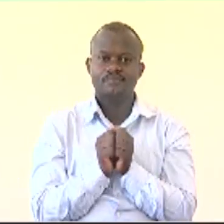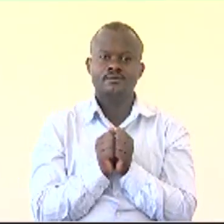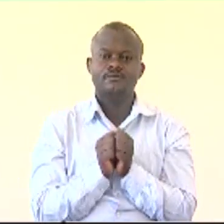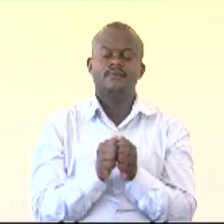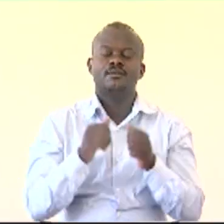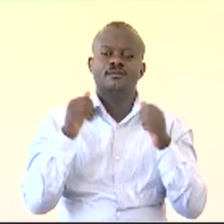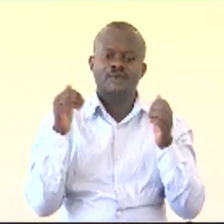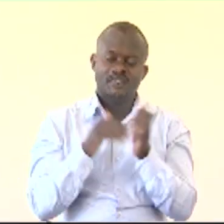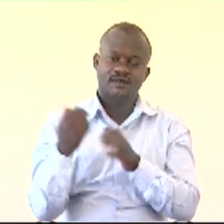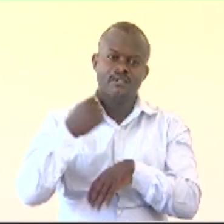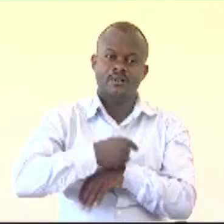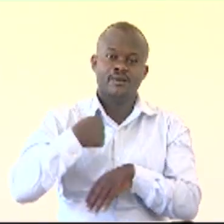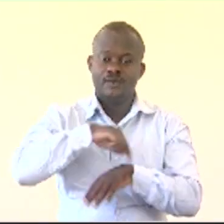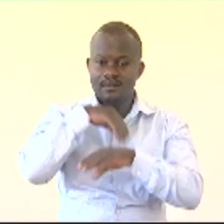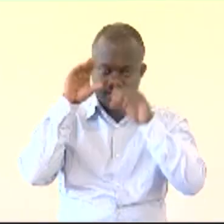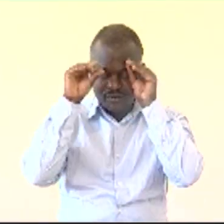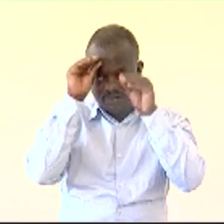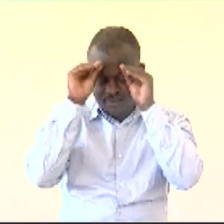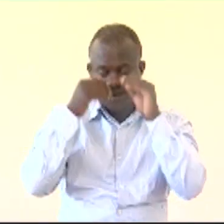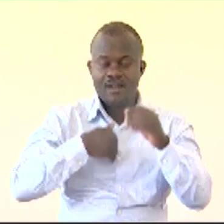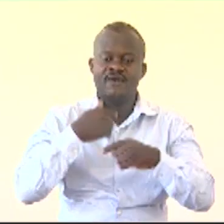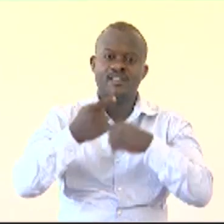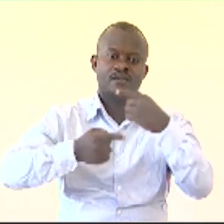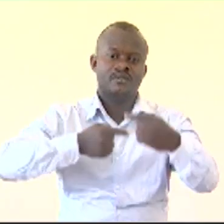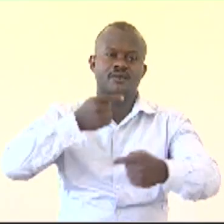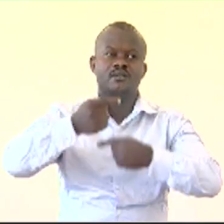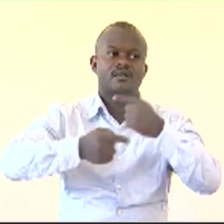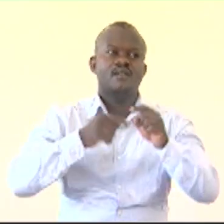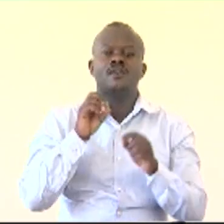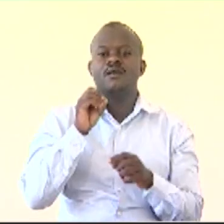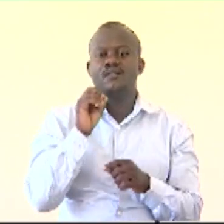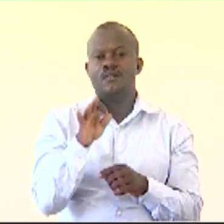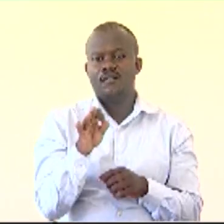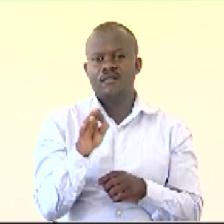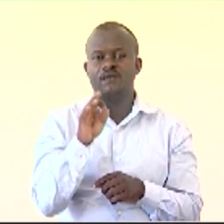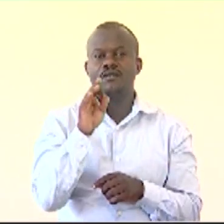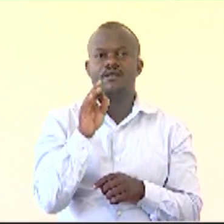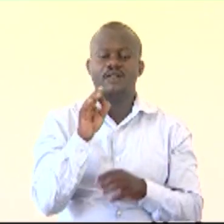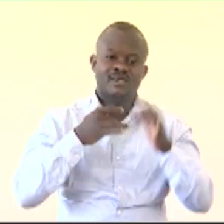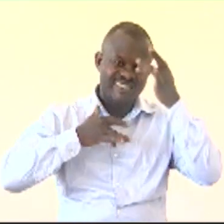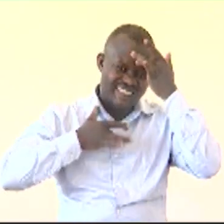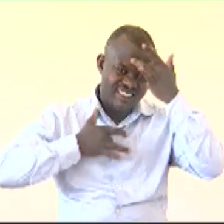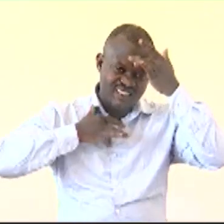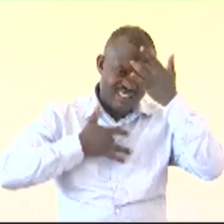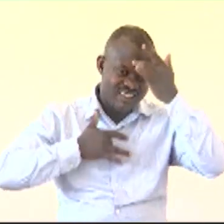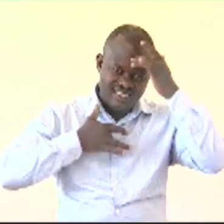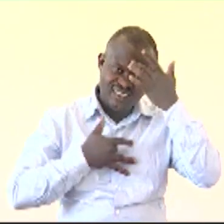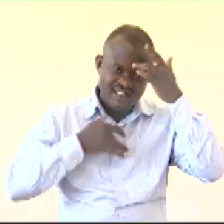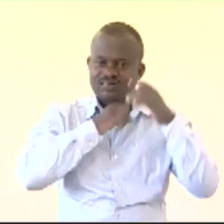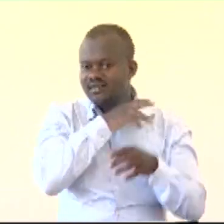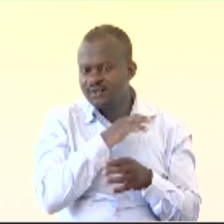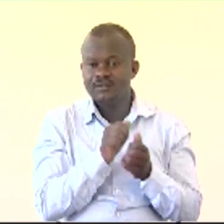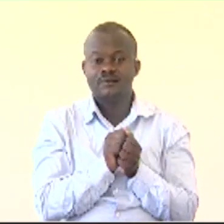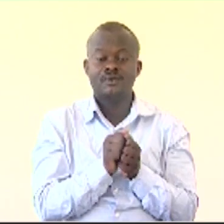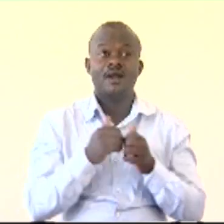today we're going to be having a continuation of infectious disease. I think you still